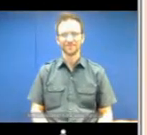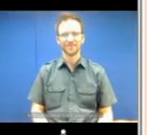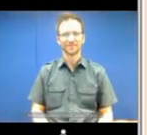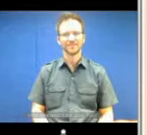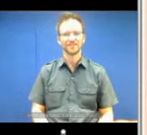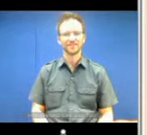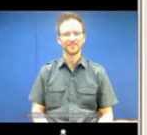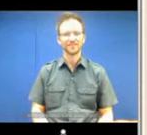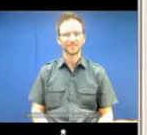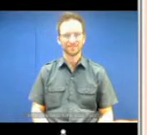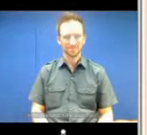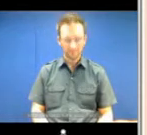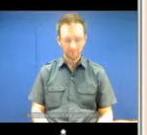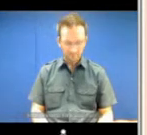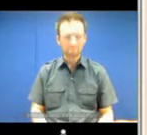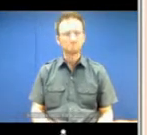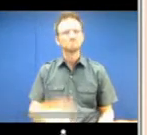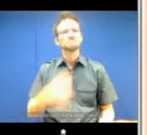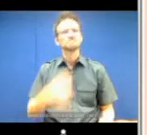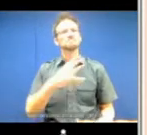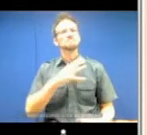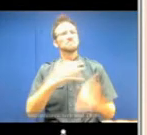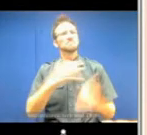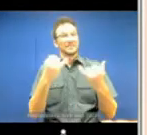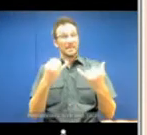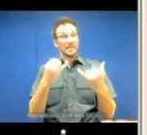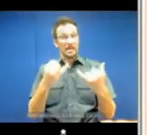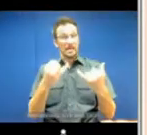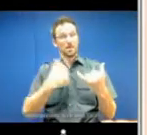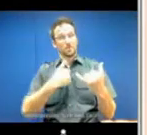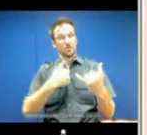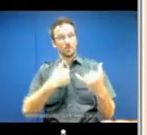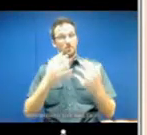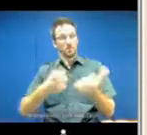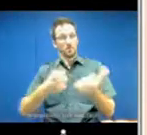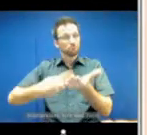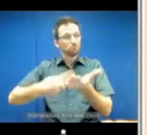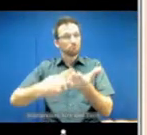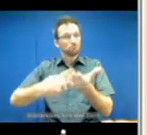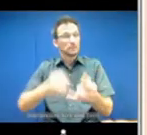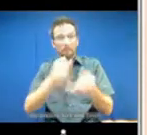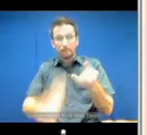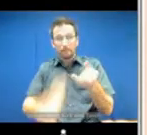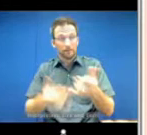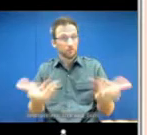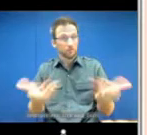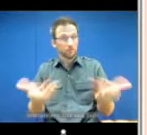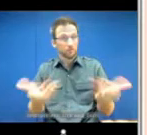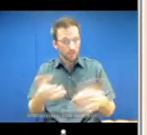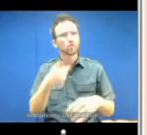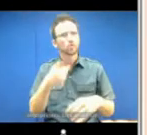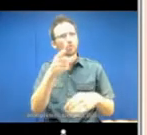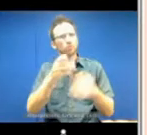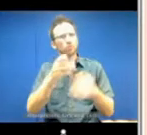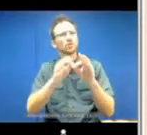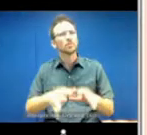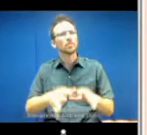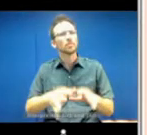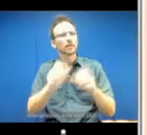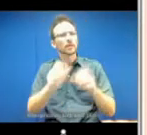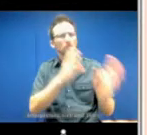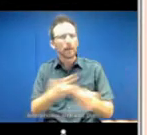Okay, so the final area that I want to talk about is how you prepare for a deposition. And I've already talked in